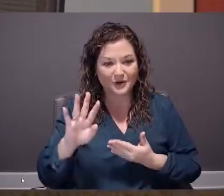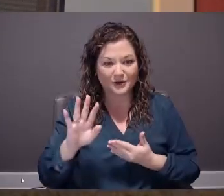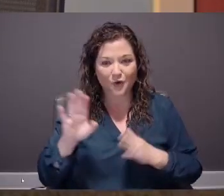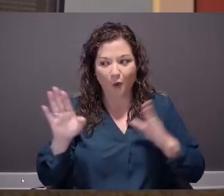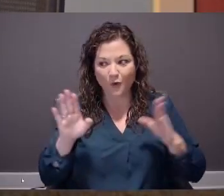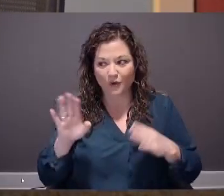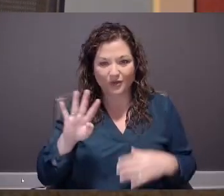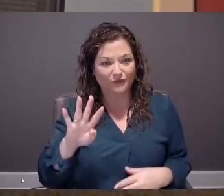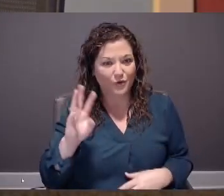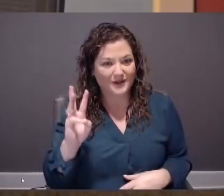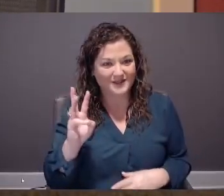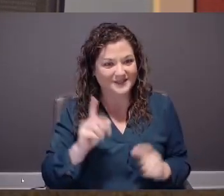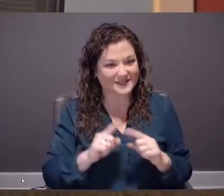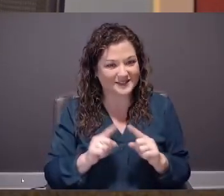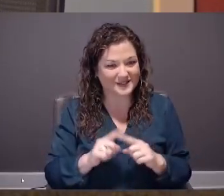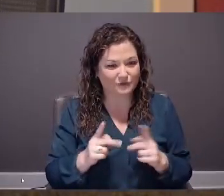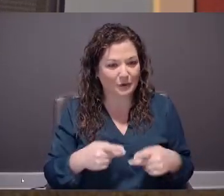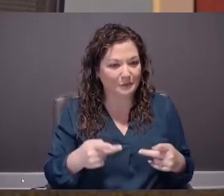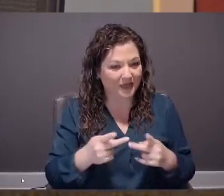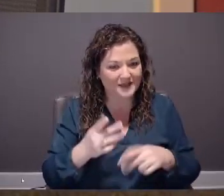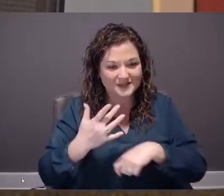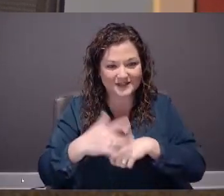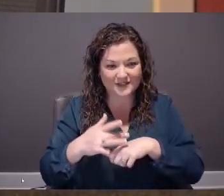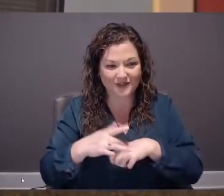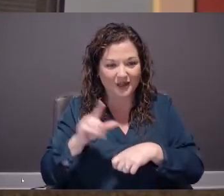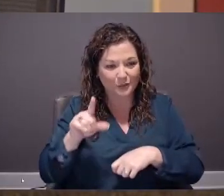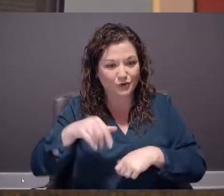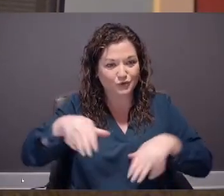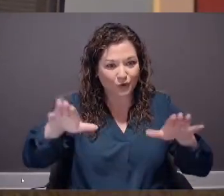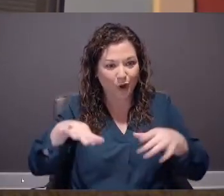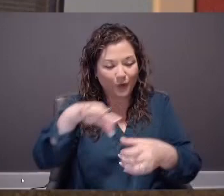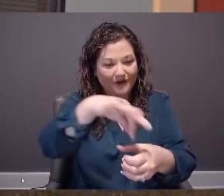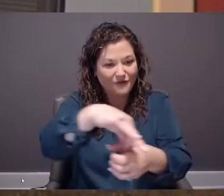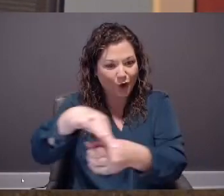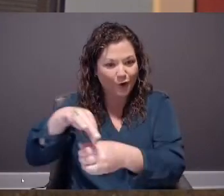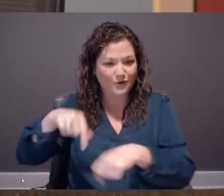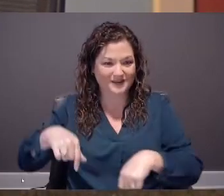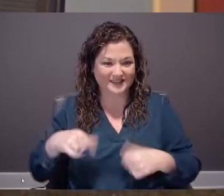that are available in McLennan County to cast your vote on this election day.